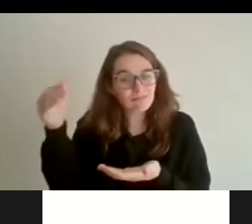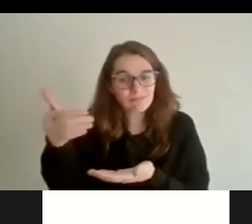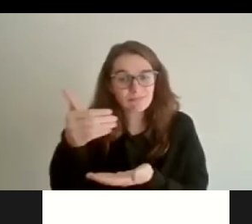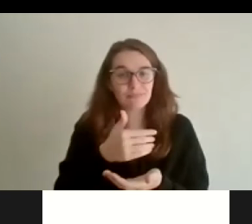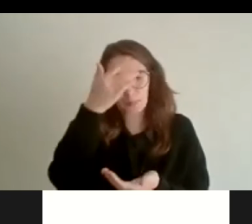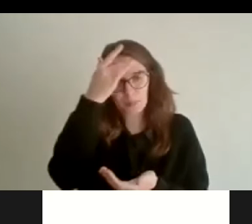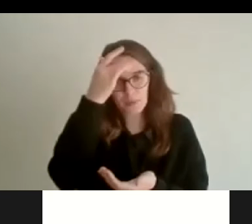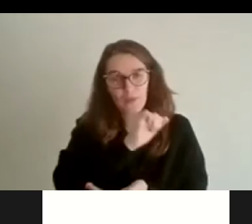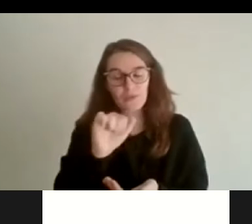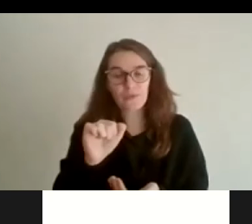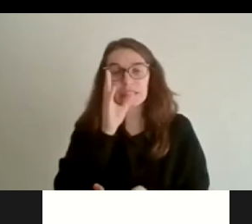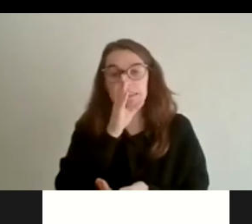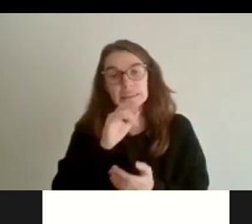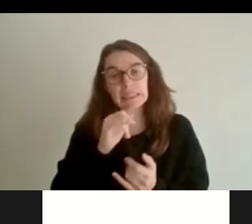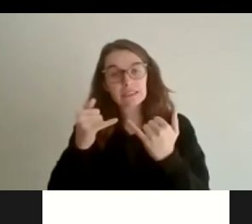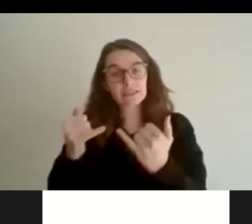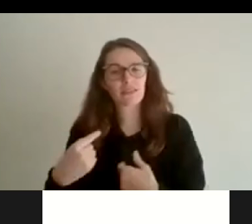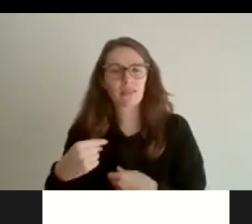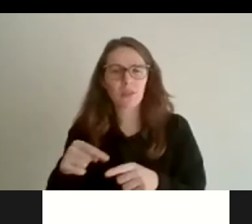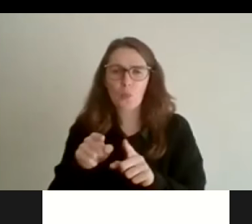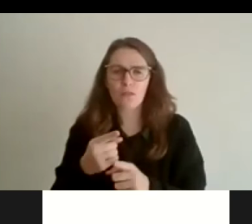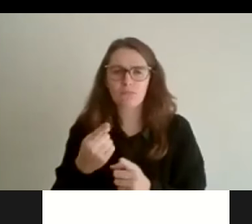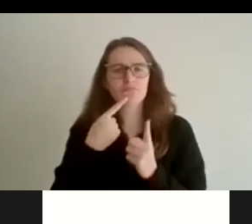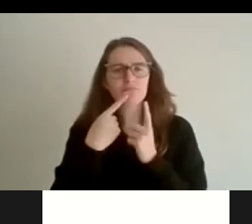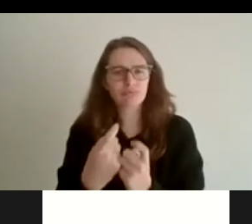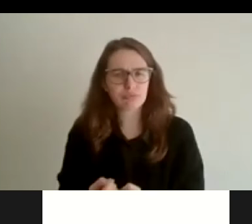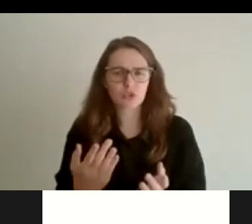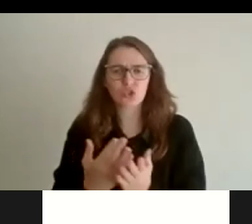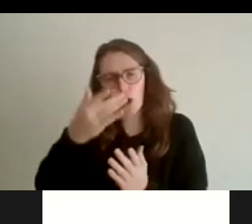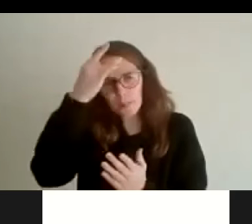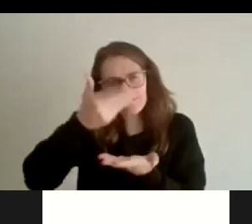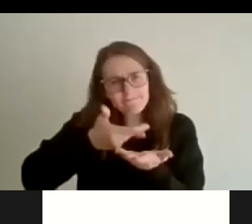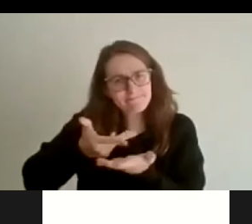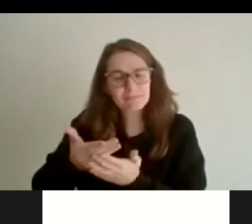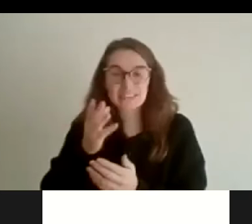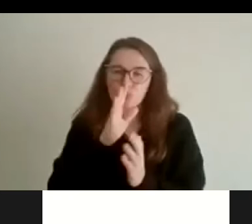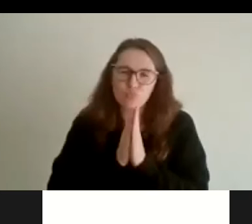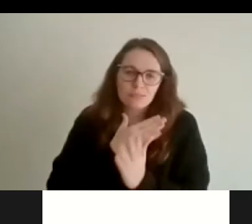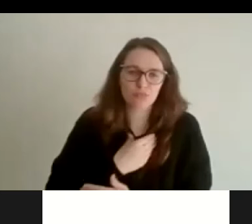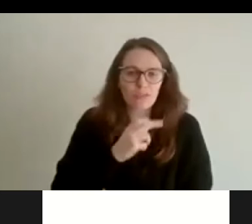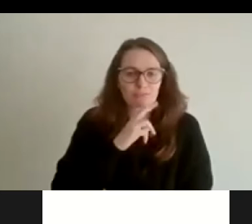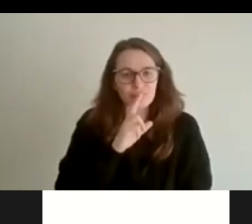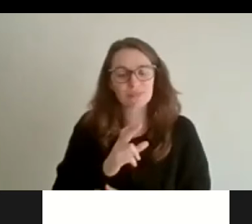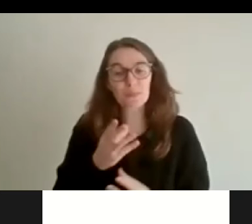Zoom, you will have a short survey that we will be really happy if you could answer. So Thank you so much to